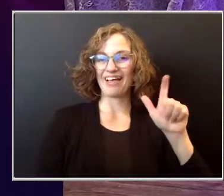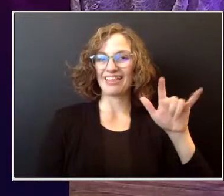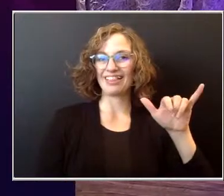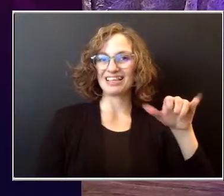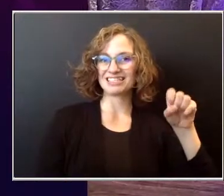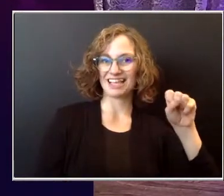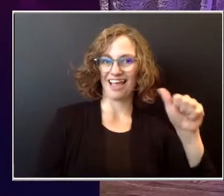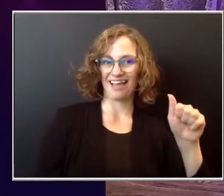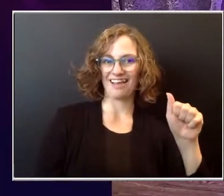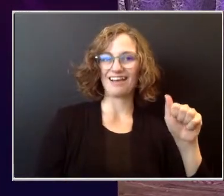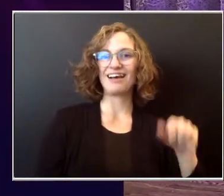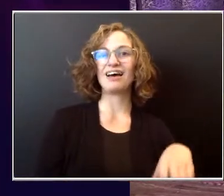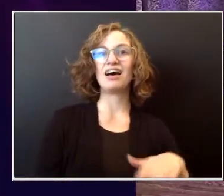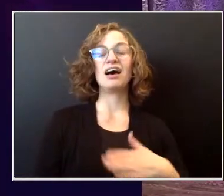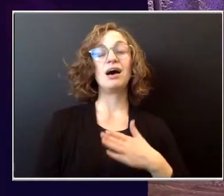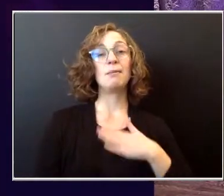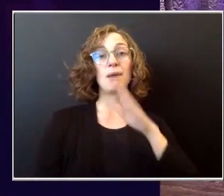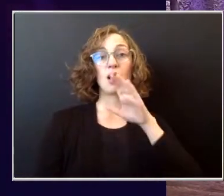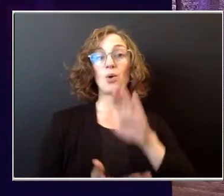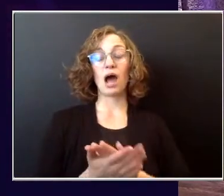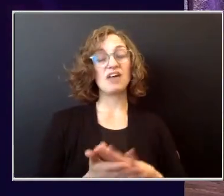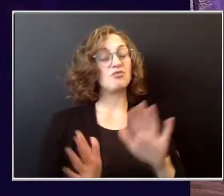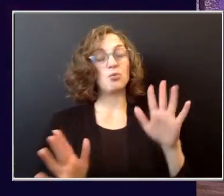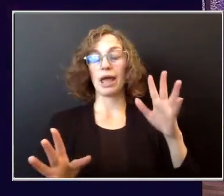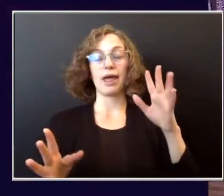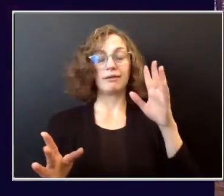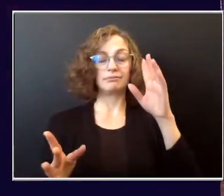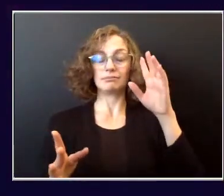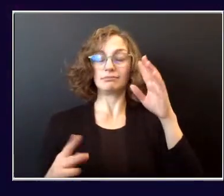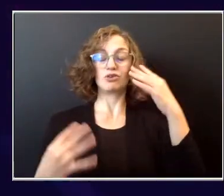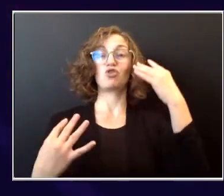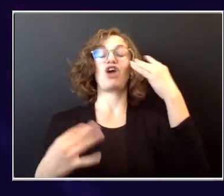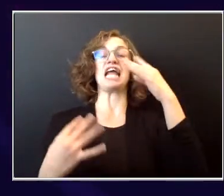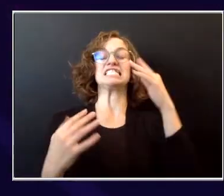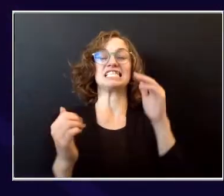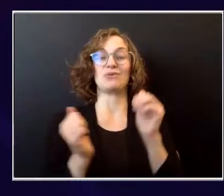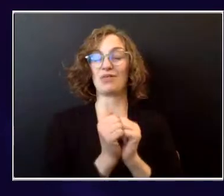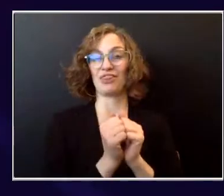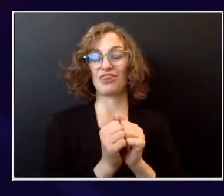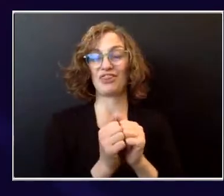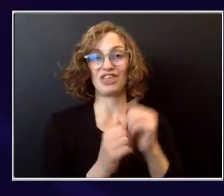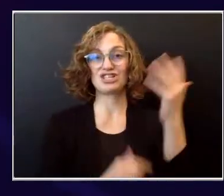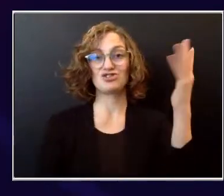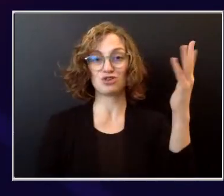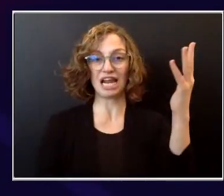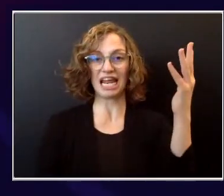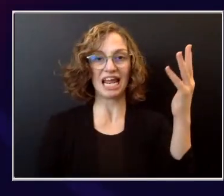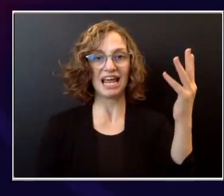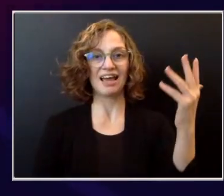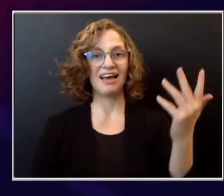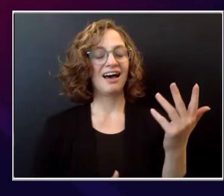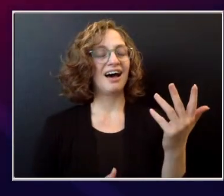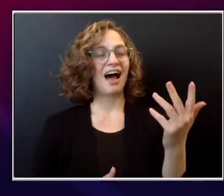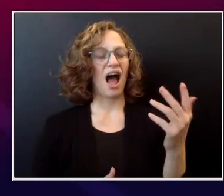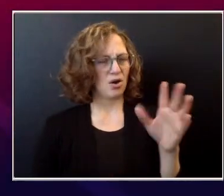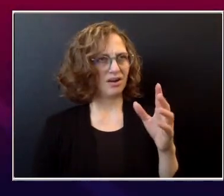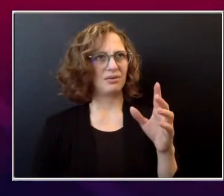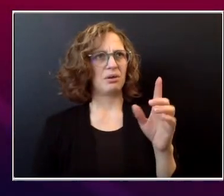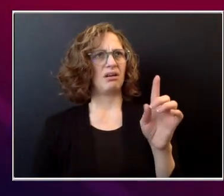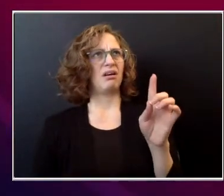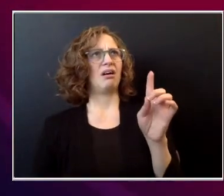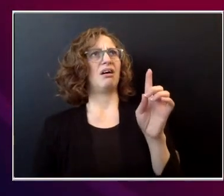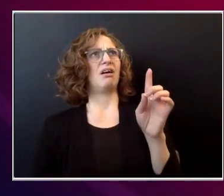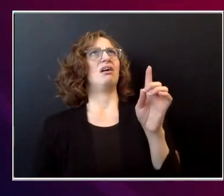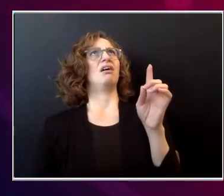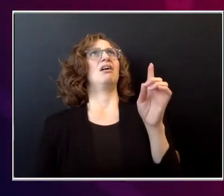went a little nuts with the tree this year, I think. We kept unpacking it, and we're like, how does this keep getting bigger?